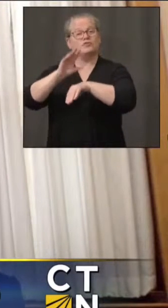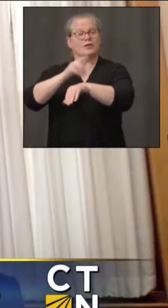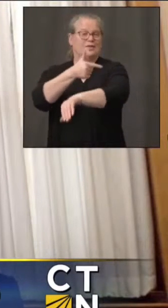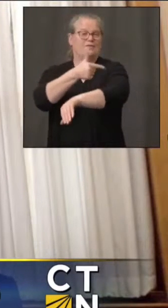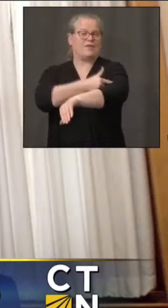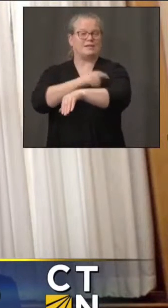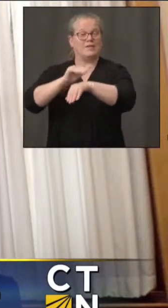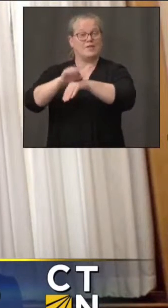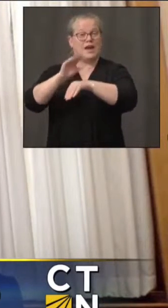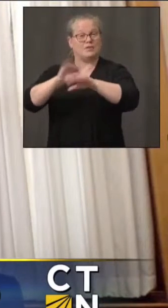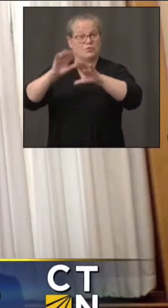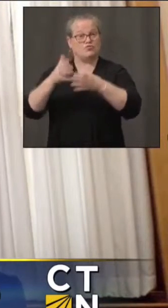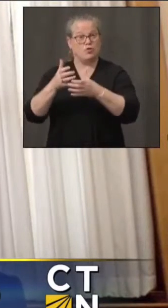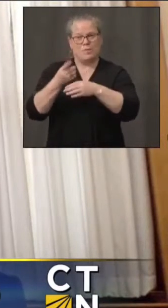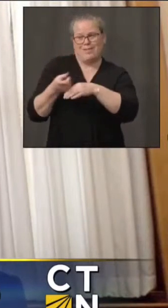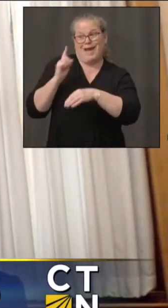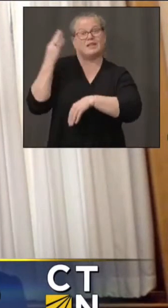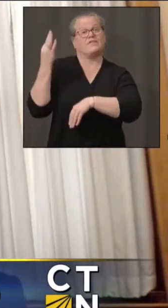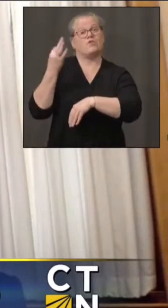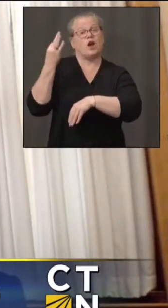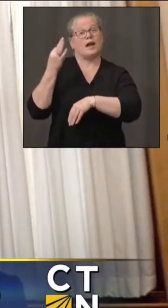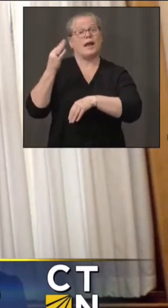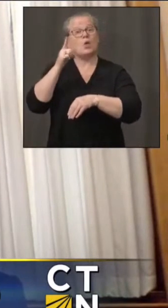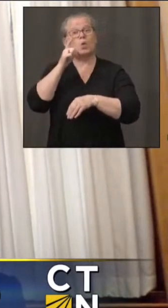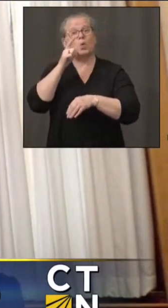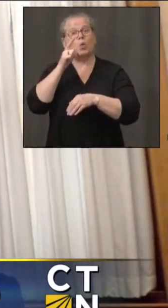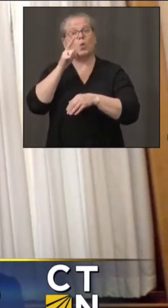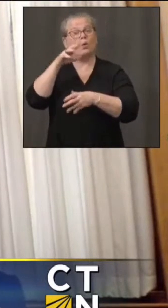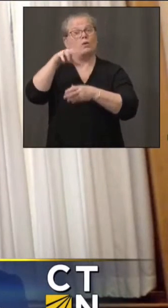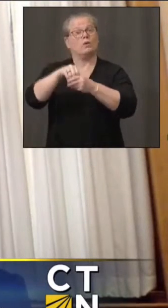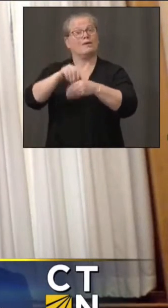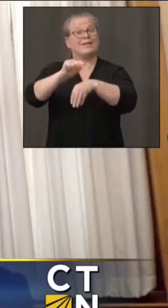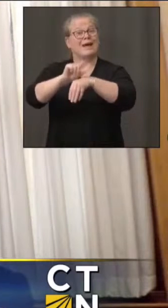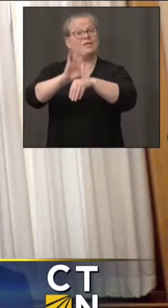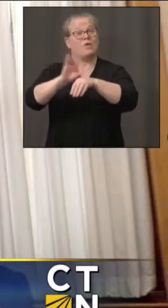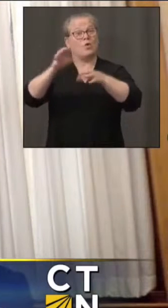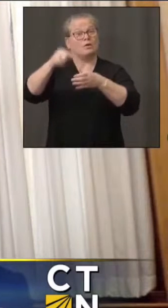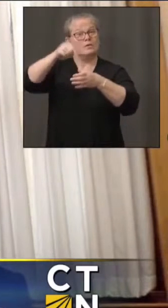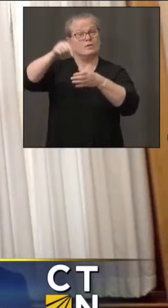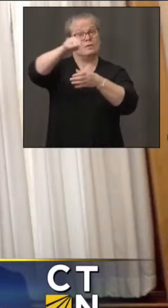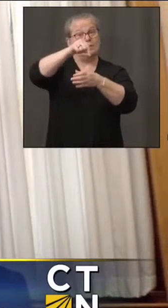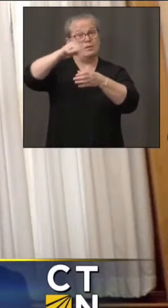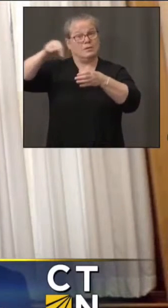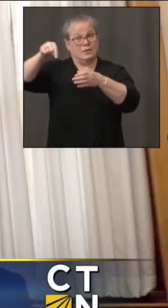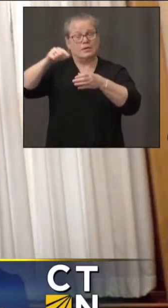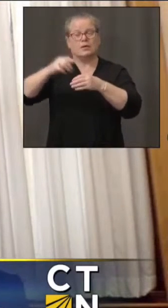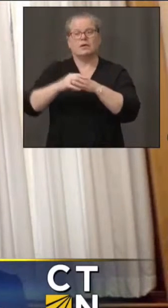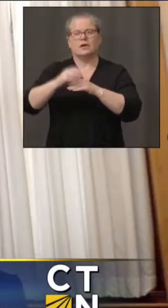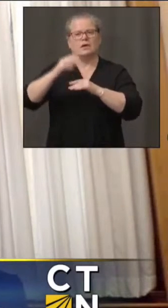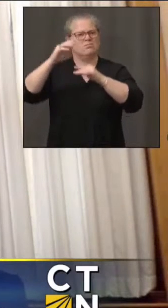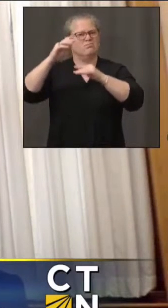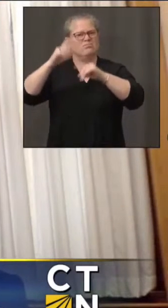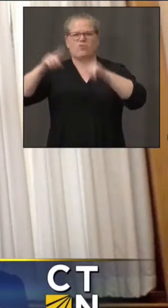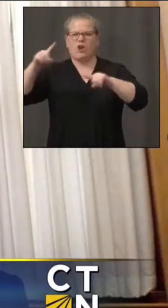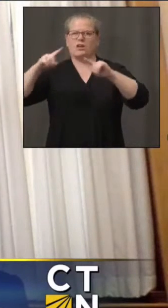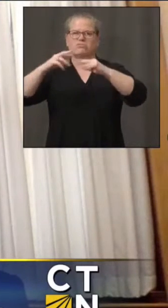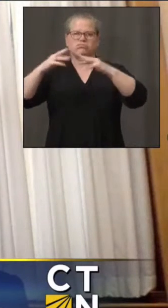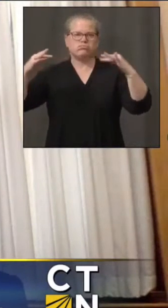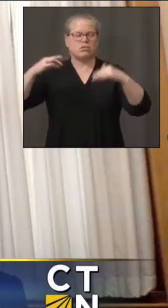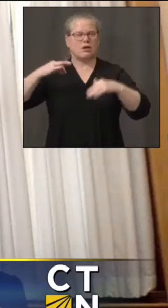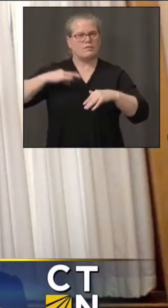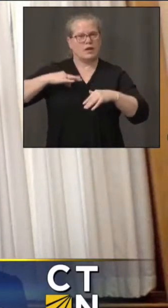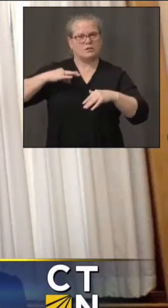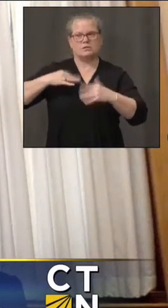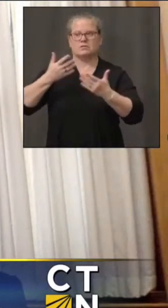last Friday, an incredibly broad and diverse set of volunteers coming from academia, from